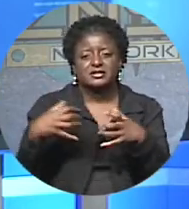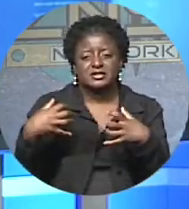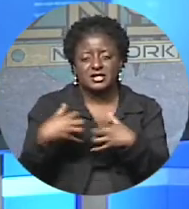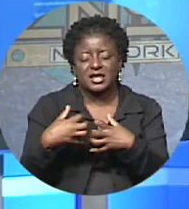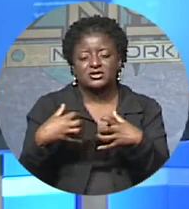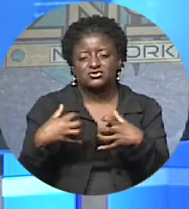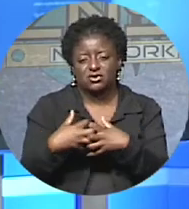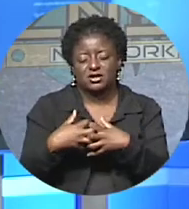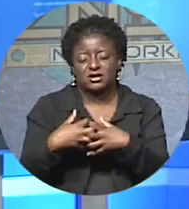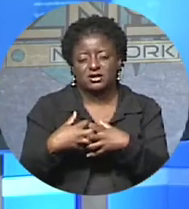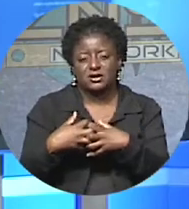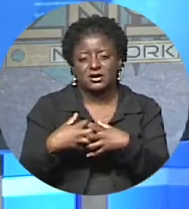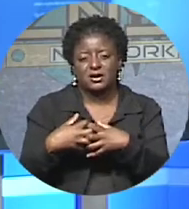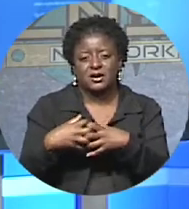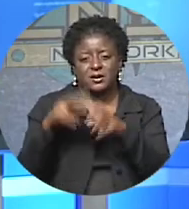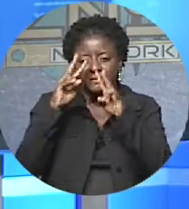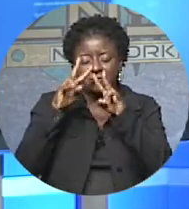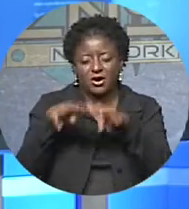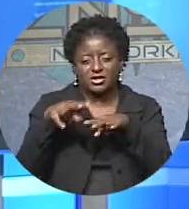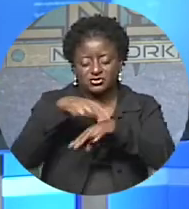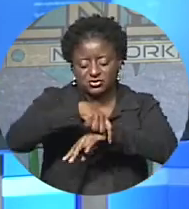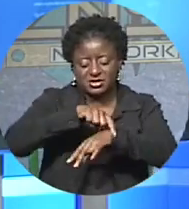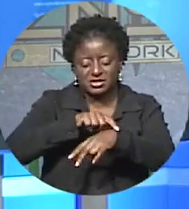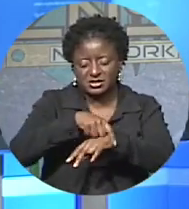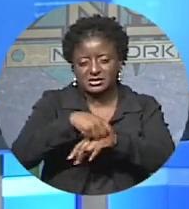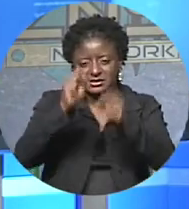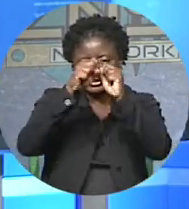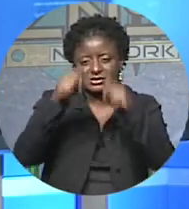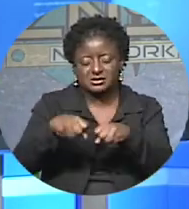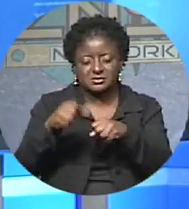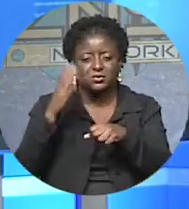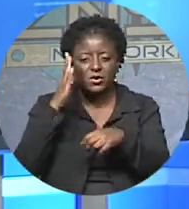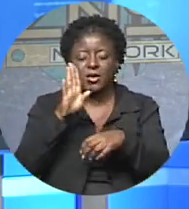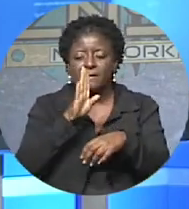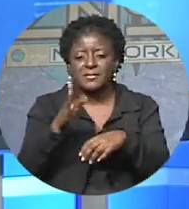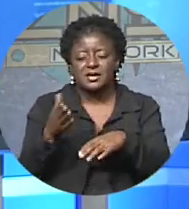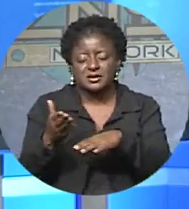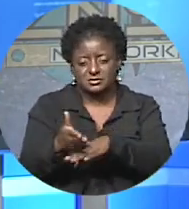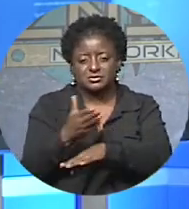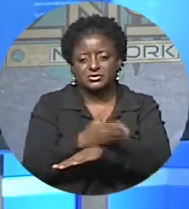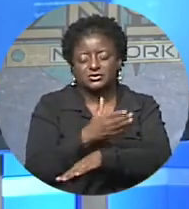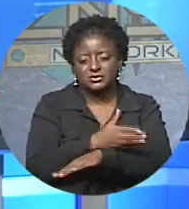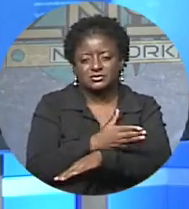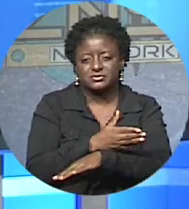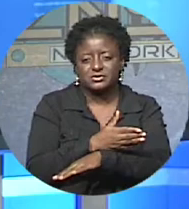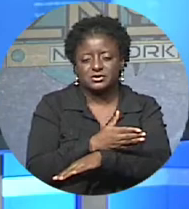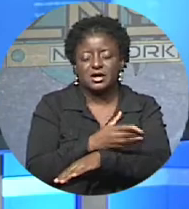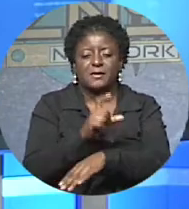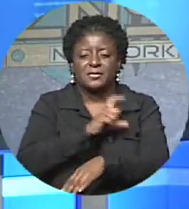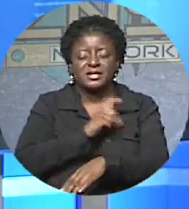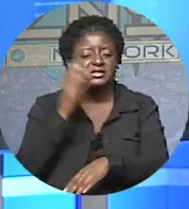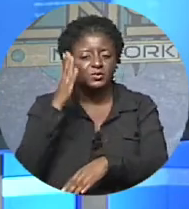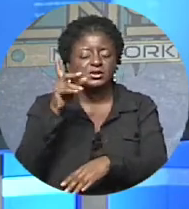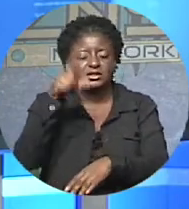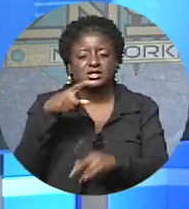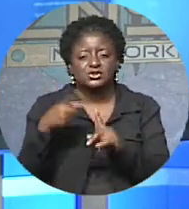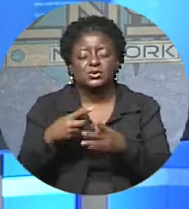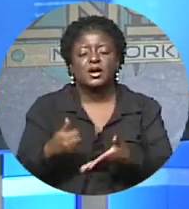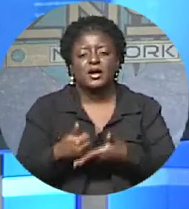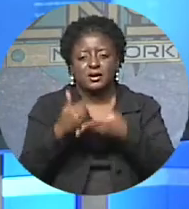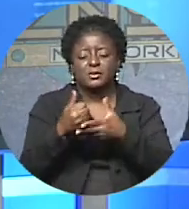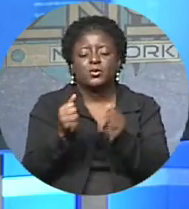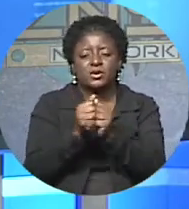monitoring system will be revamped and police officers will have to assist in monitoring the devices, as many persons outfitted with